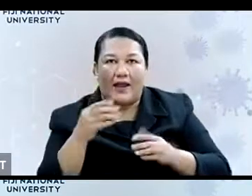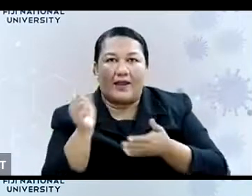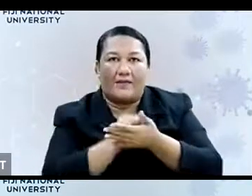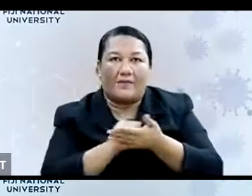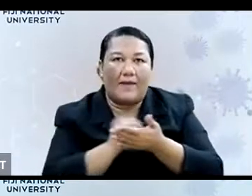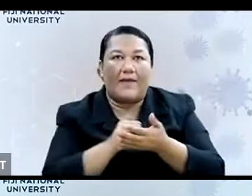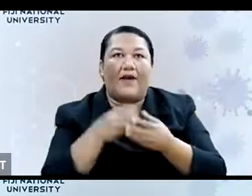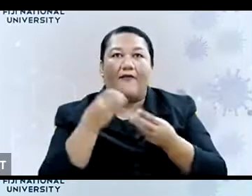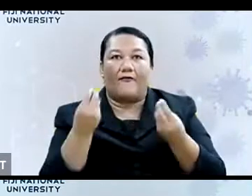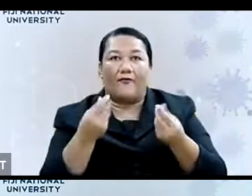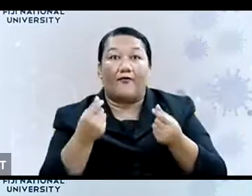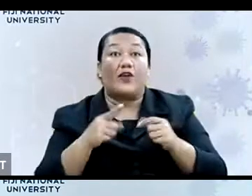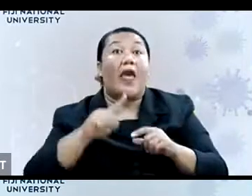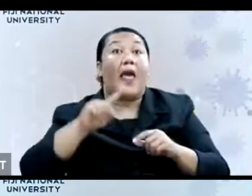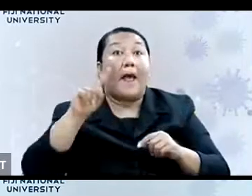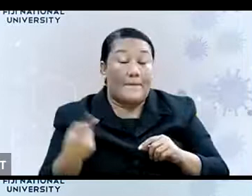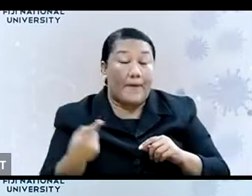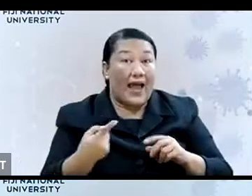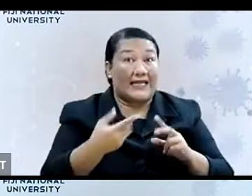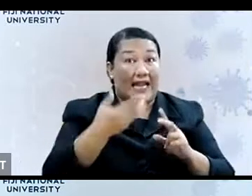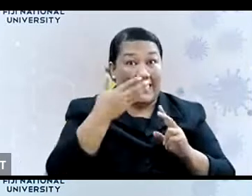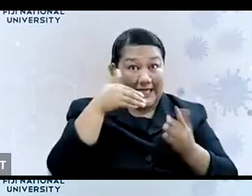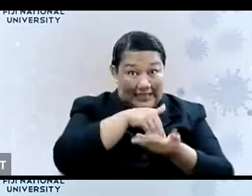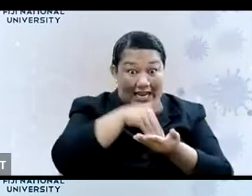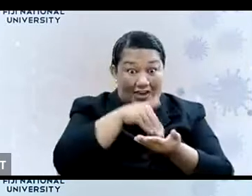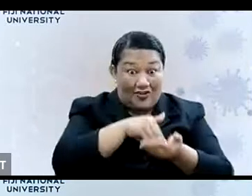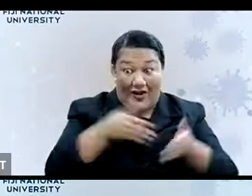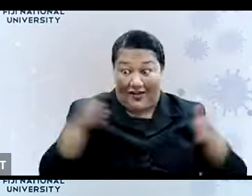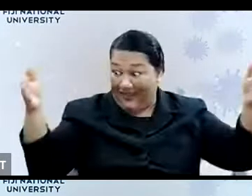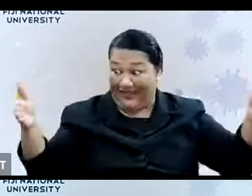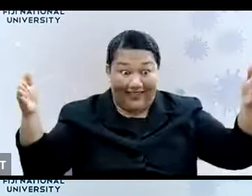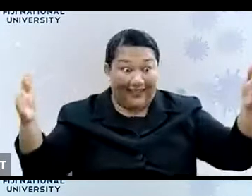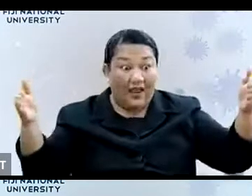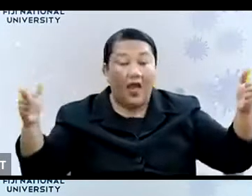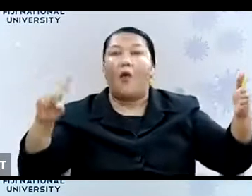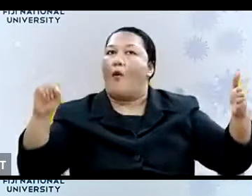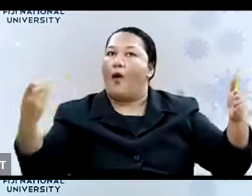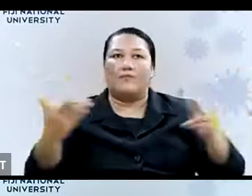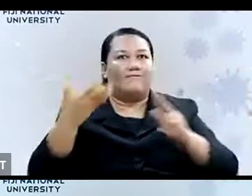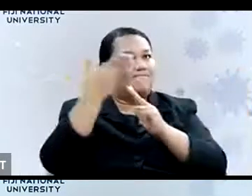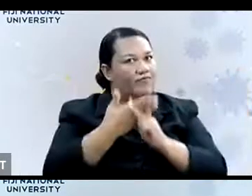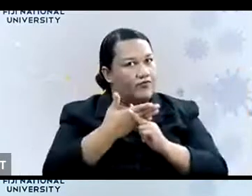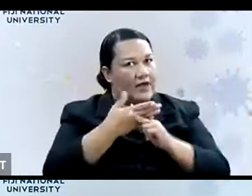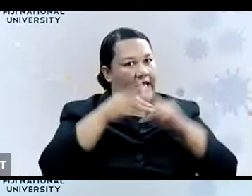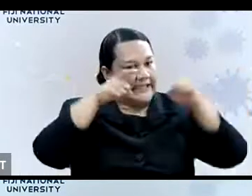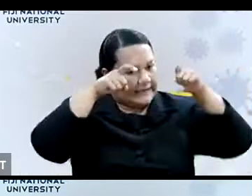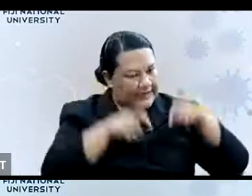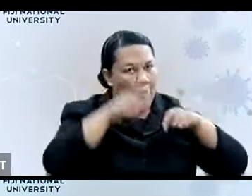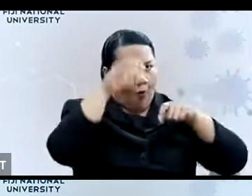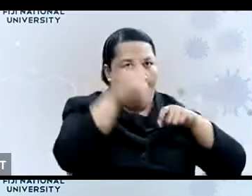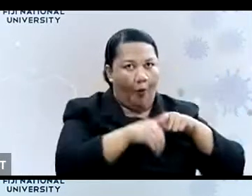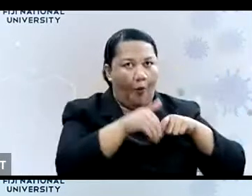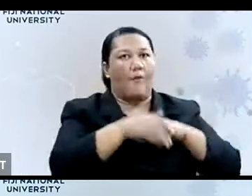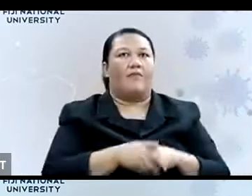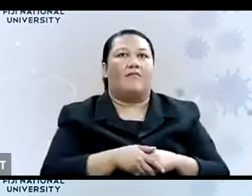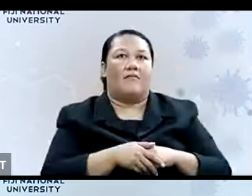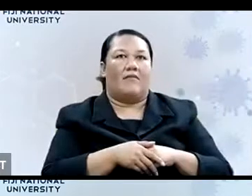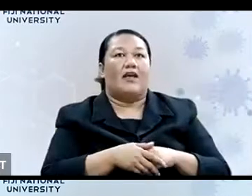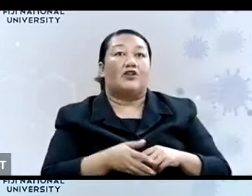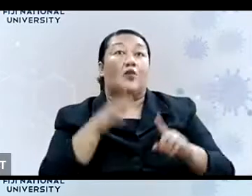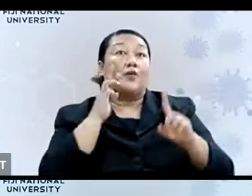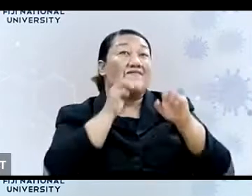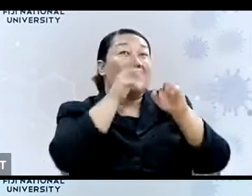4 days, no one could actually leave their houses. So we've reached a limit where the impact of a lockdown would actually